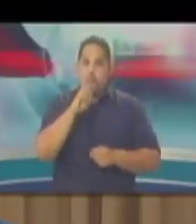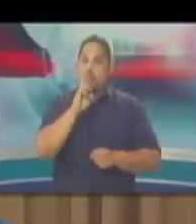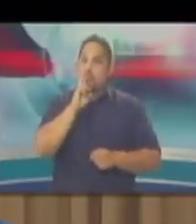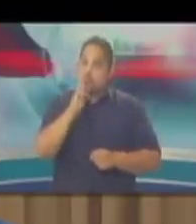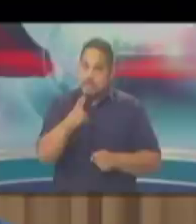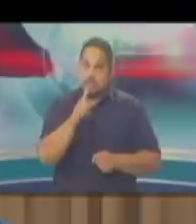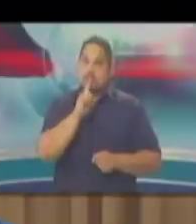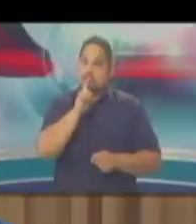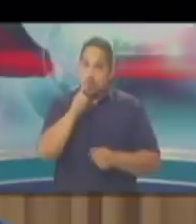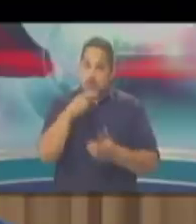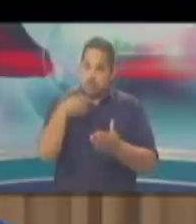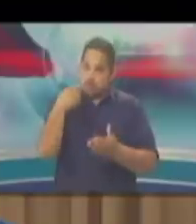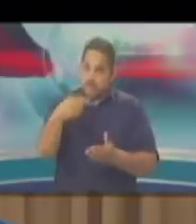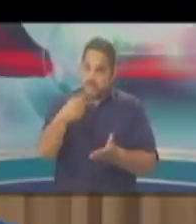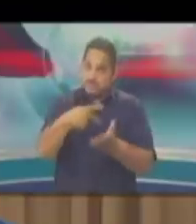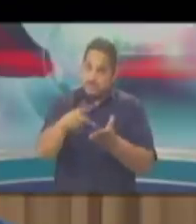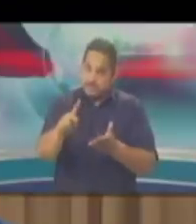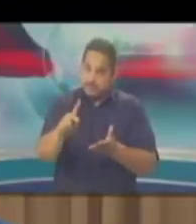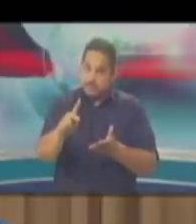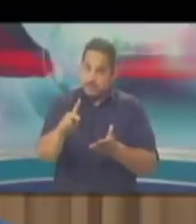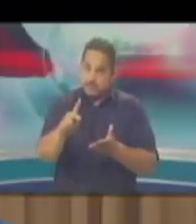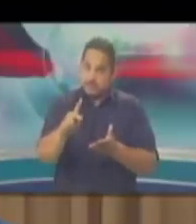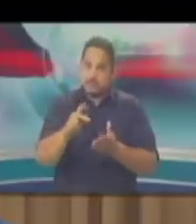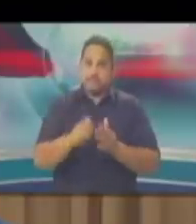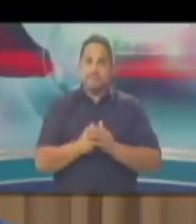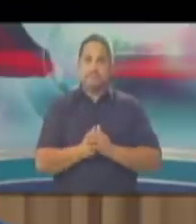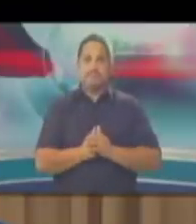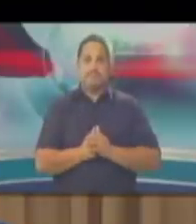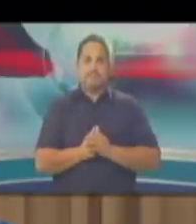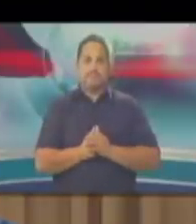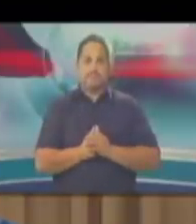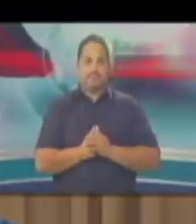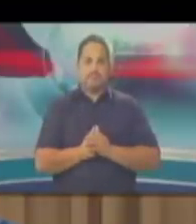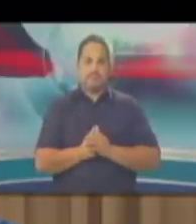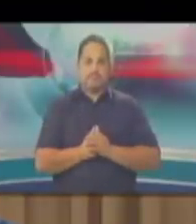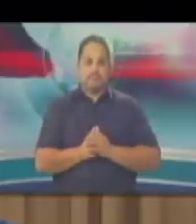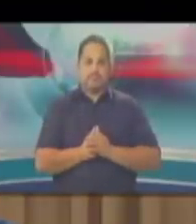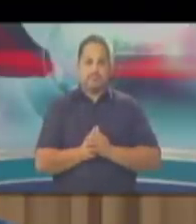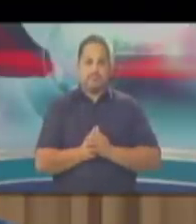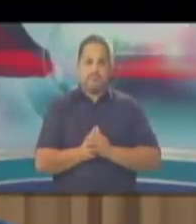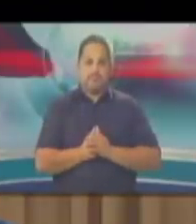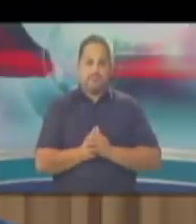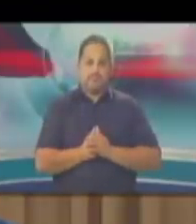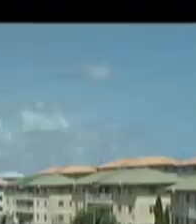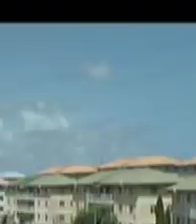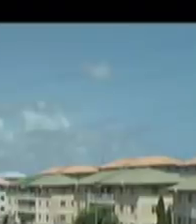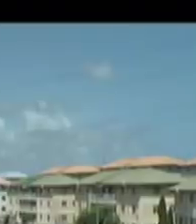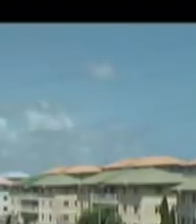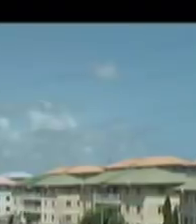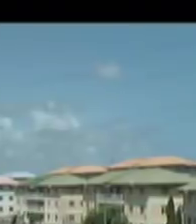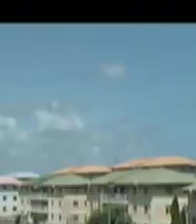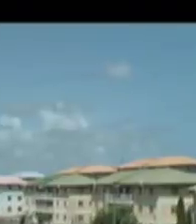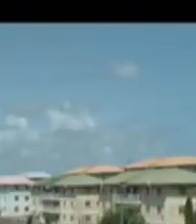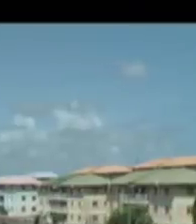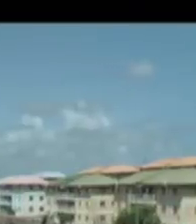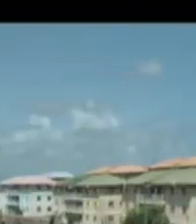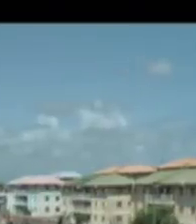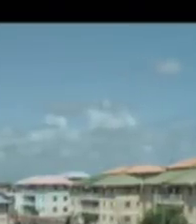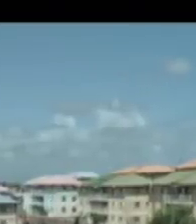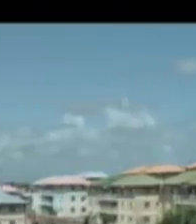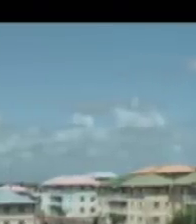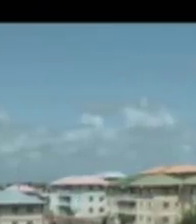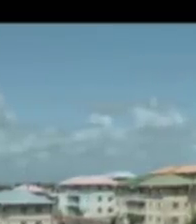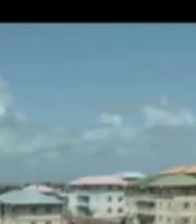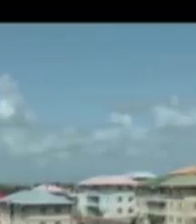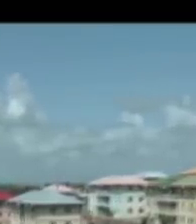and payments to such persons will therefore commence during next week. She adds payments will